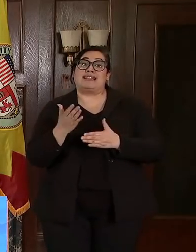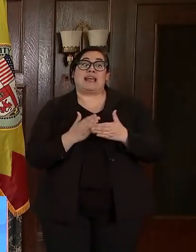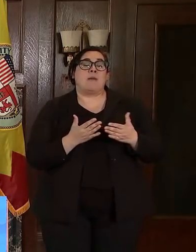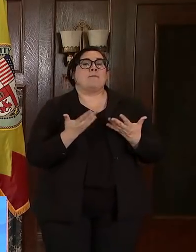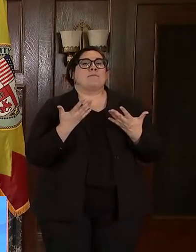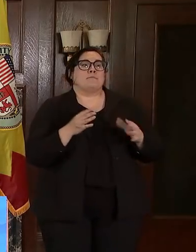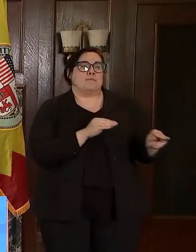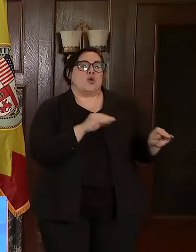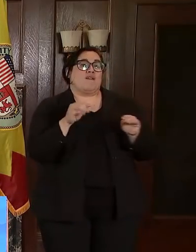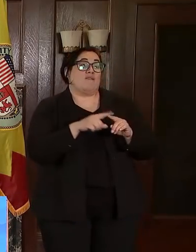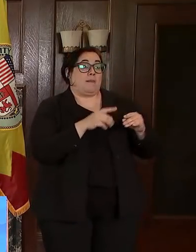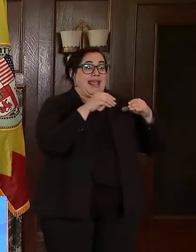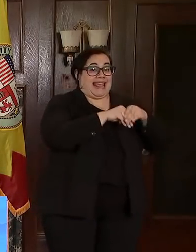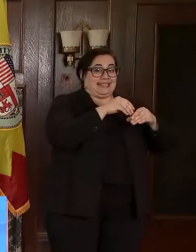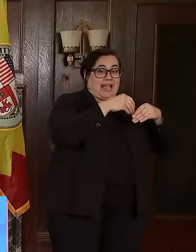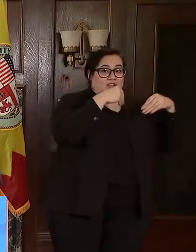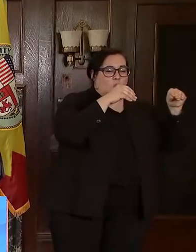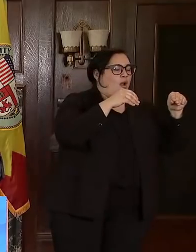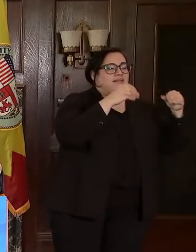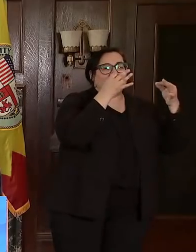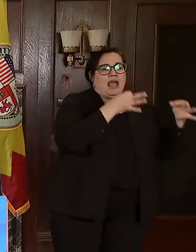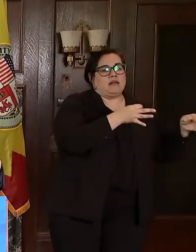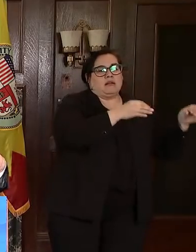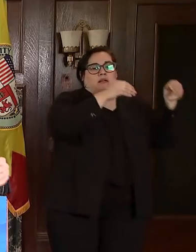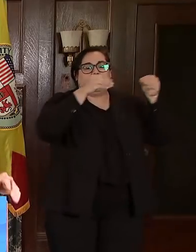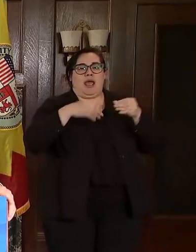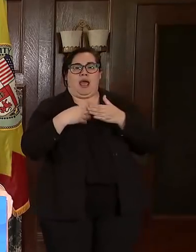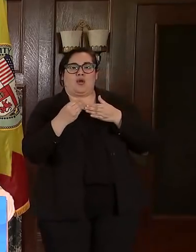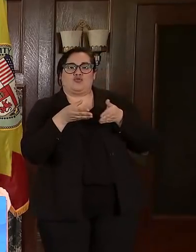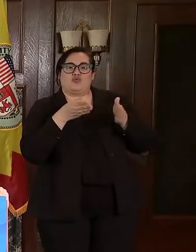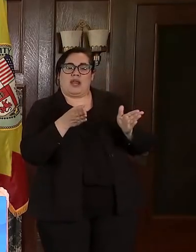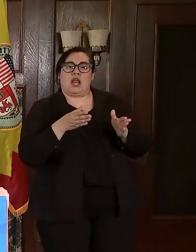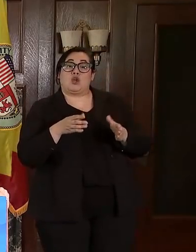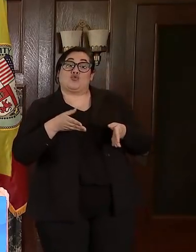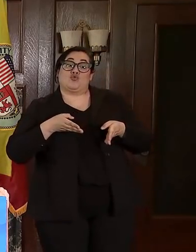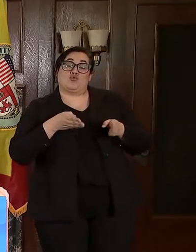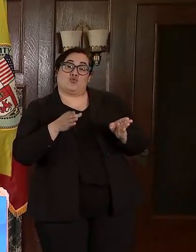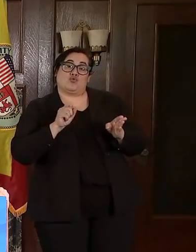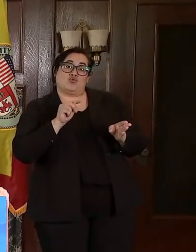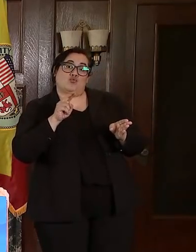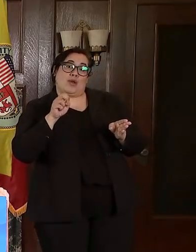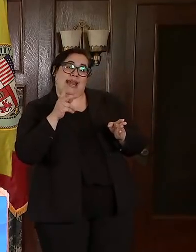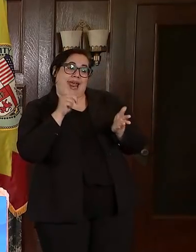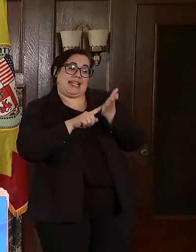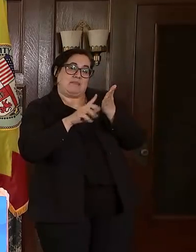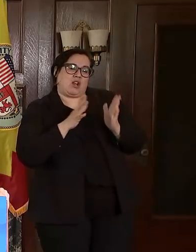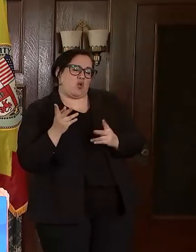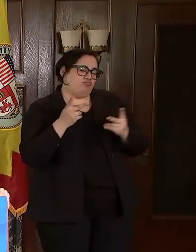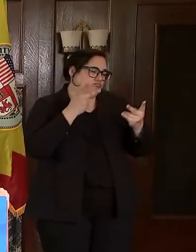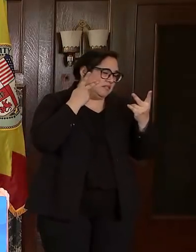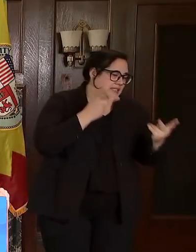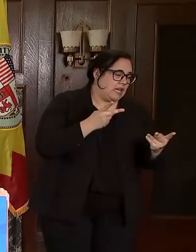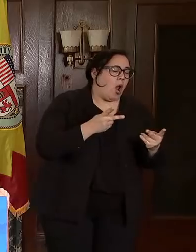their shops onto the street to sell on the streets, and street inspectors have gone out there for those. Obviously, moving forward, it won't be as much